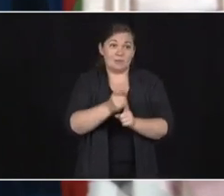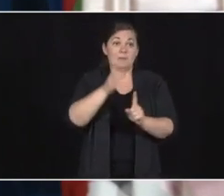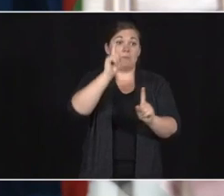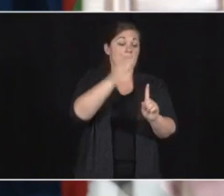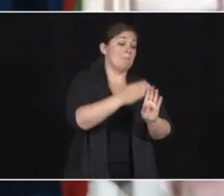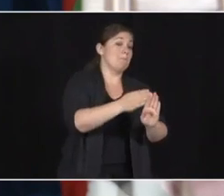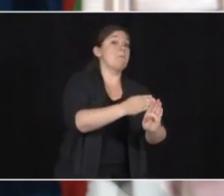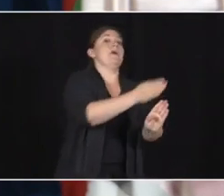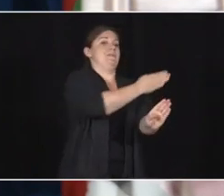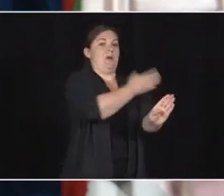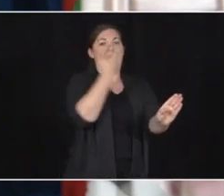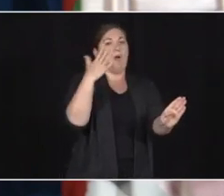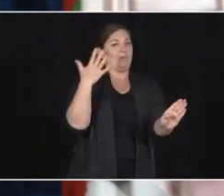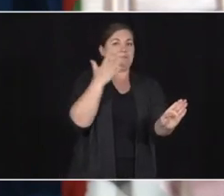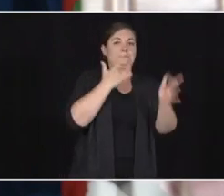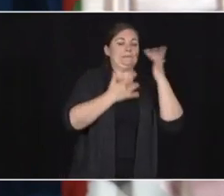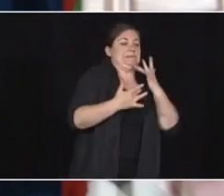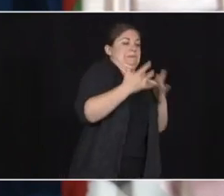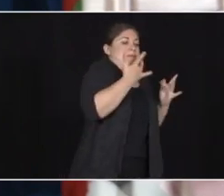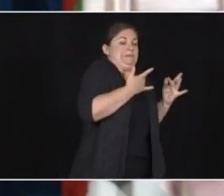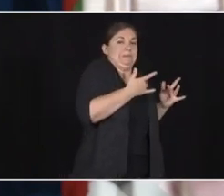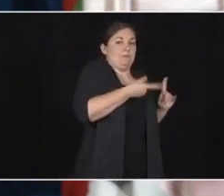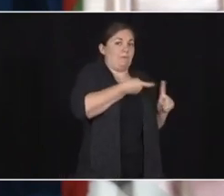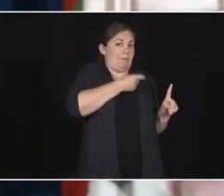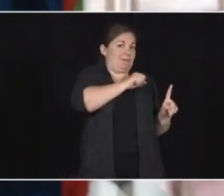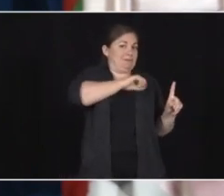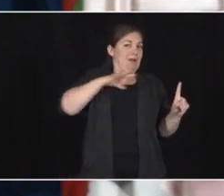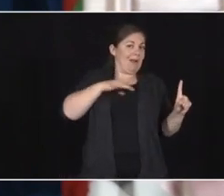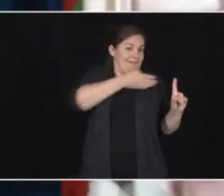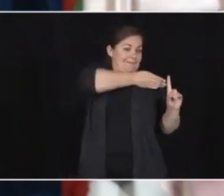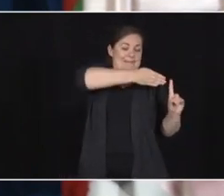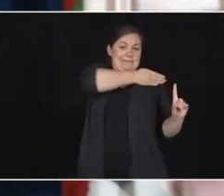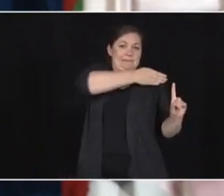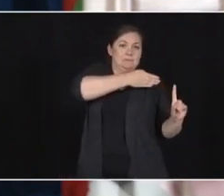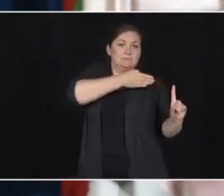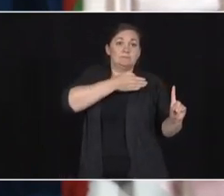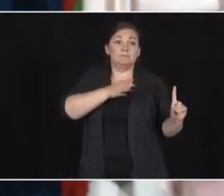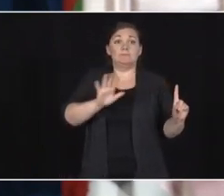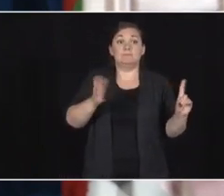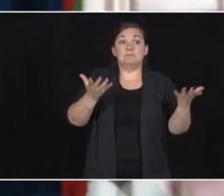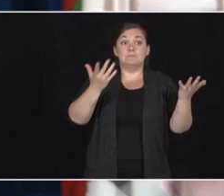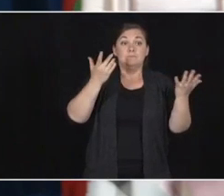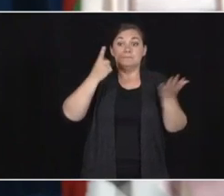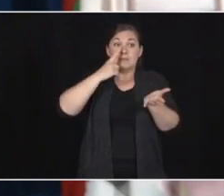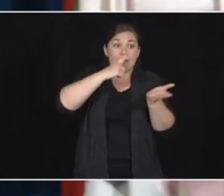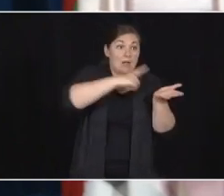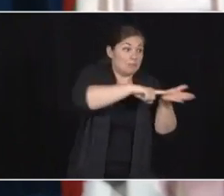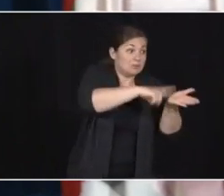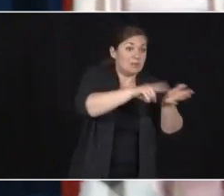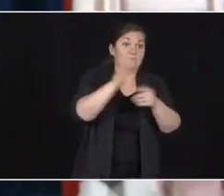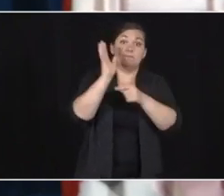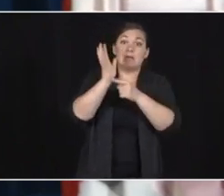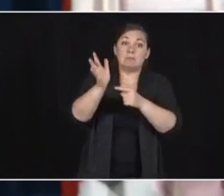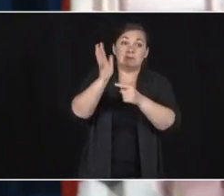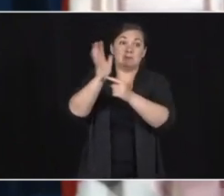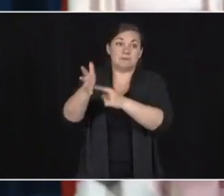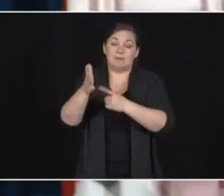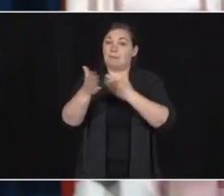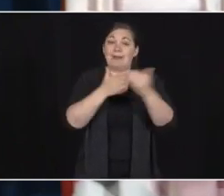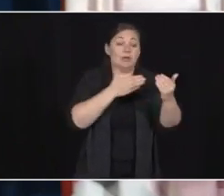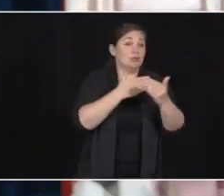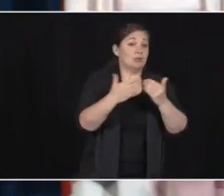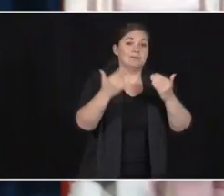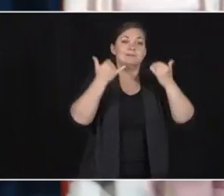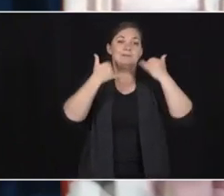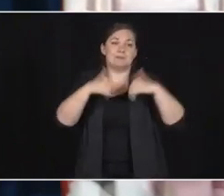and amplified by COVID. The inspections, you know, if you did them every 5 minutes, it wouldn't have changed the crises in